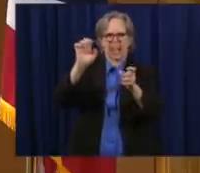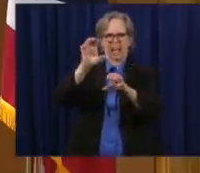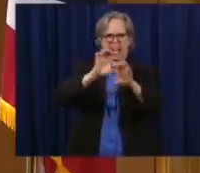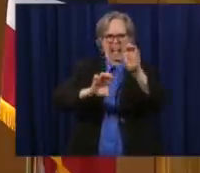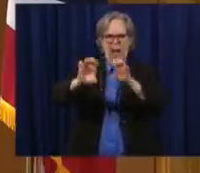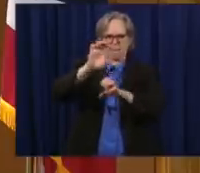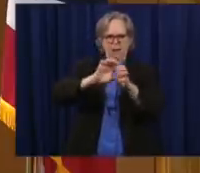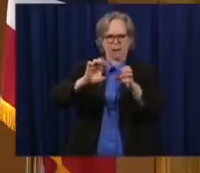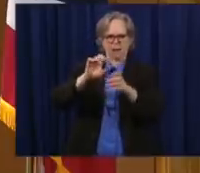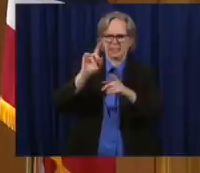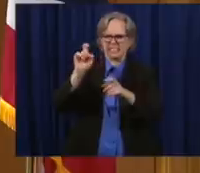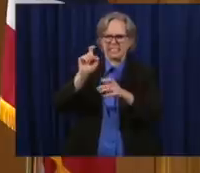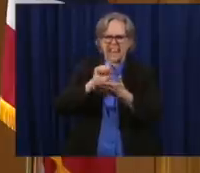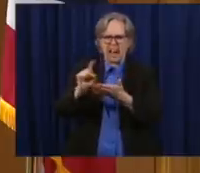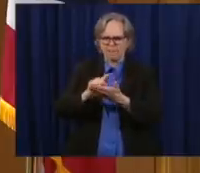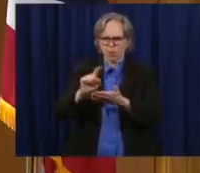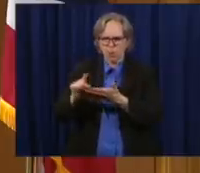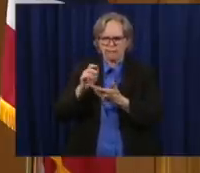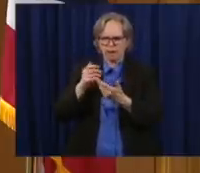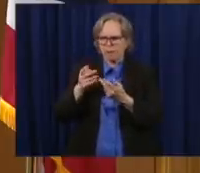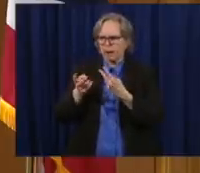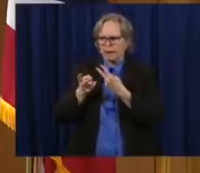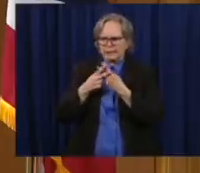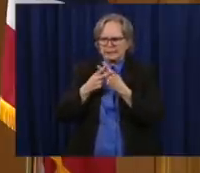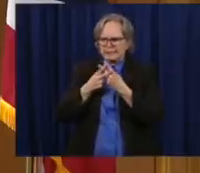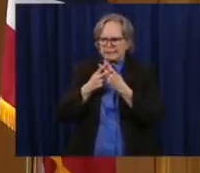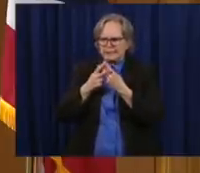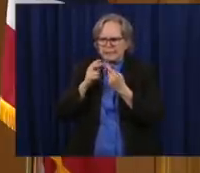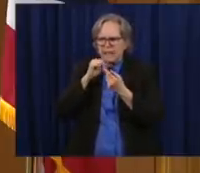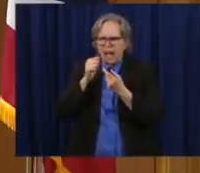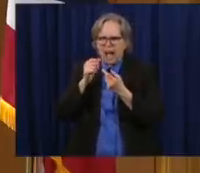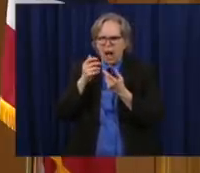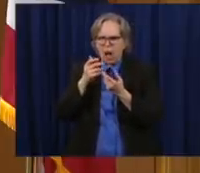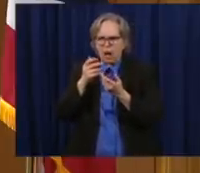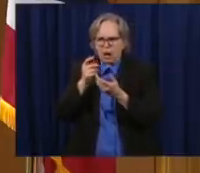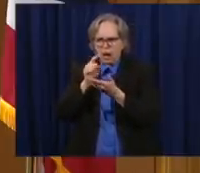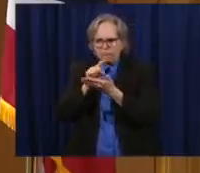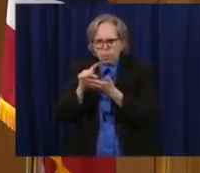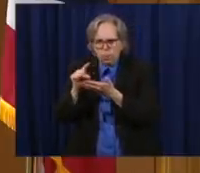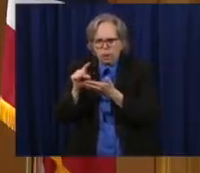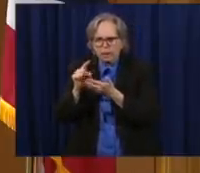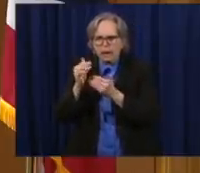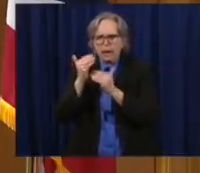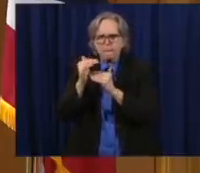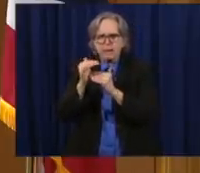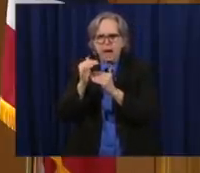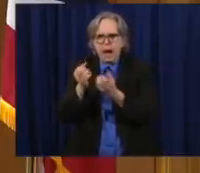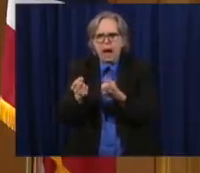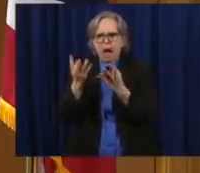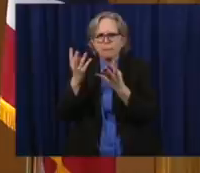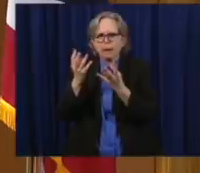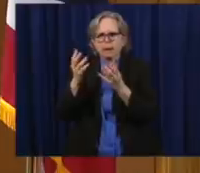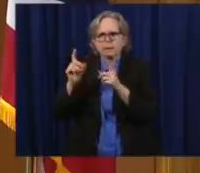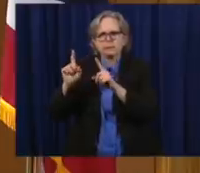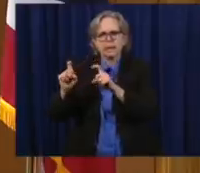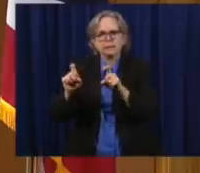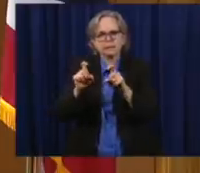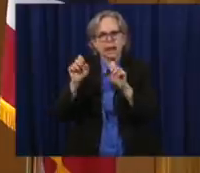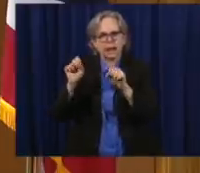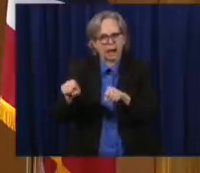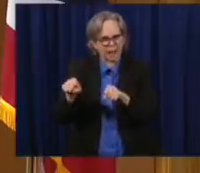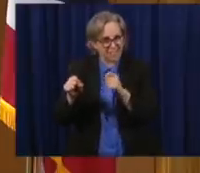how much reagent they have, and they're measuring, okay, we can only do X number today. And until